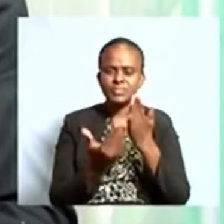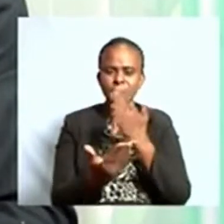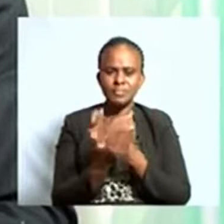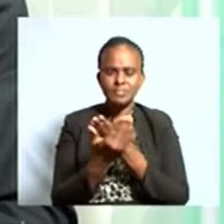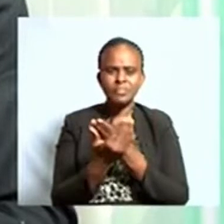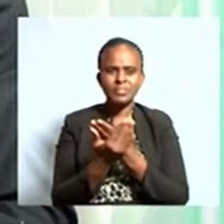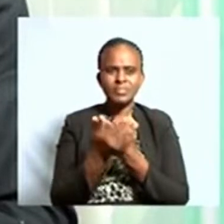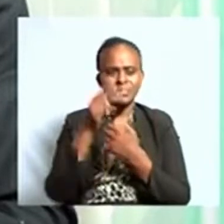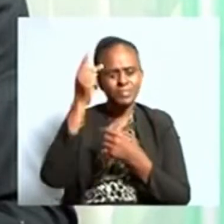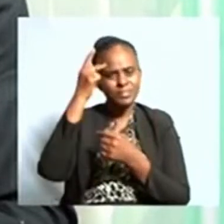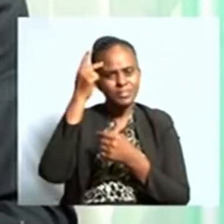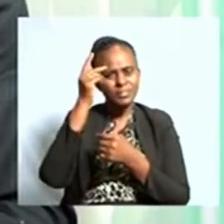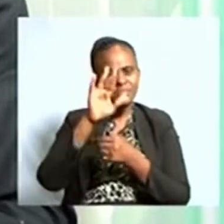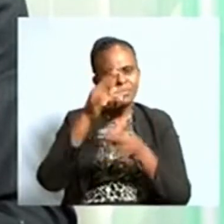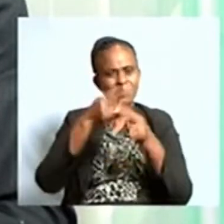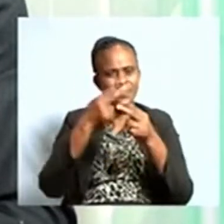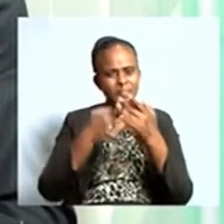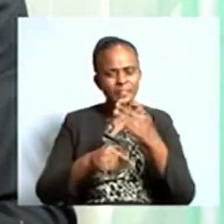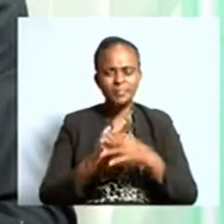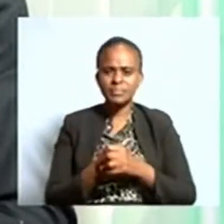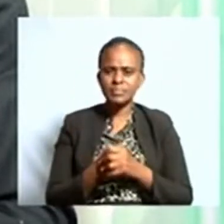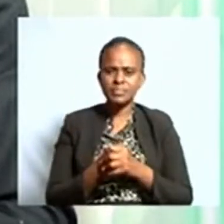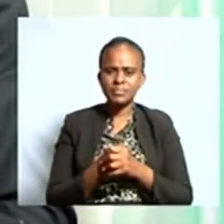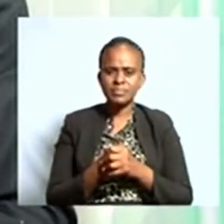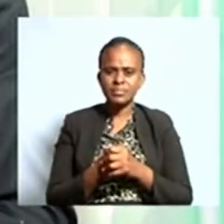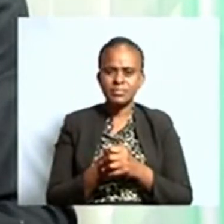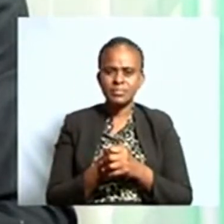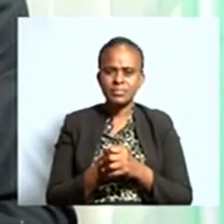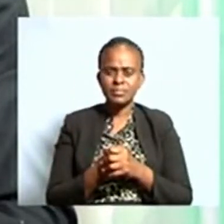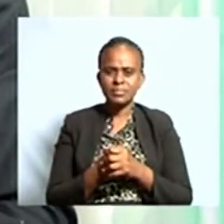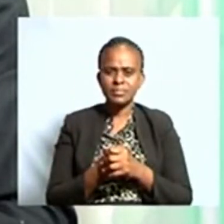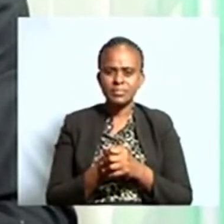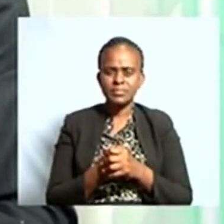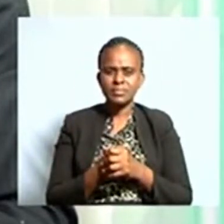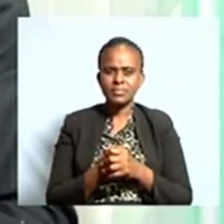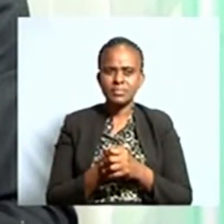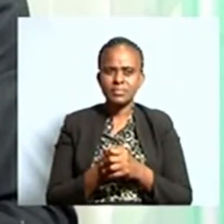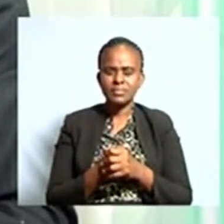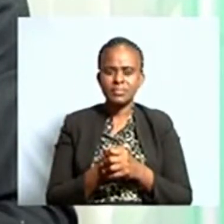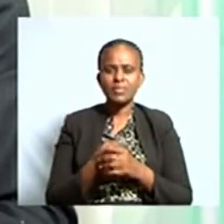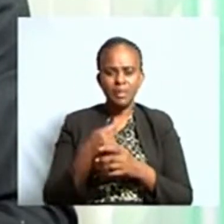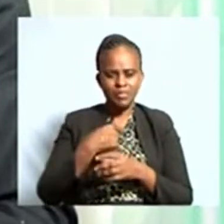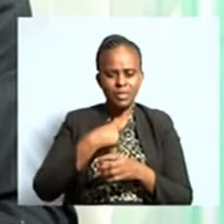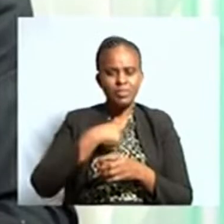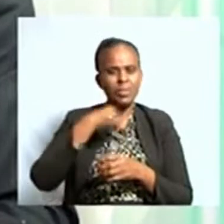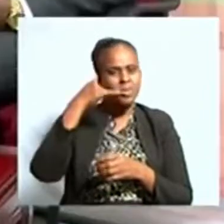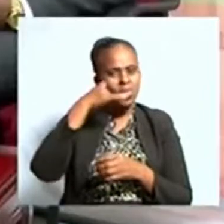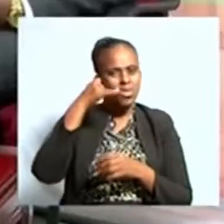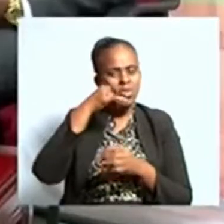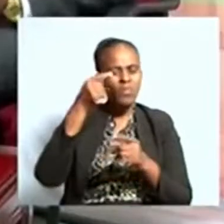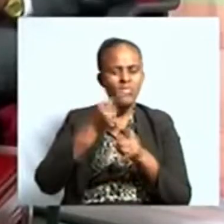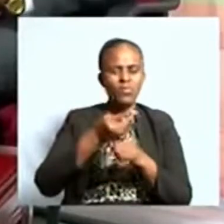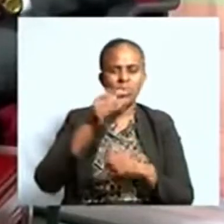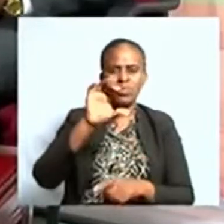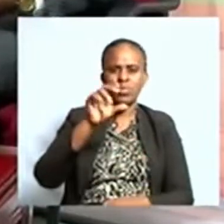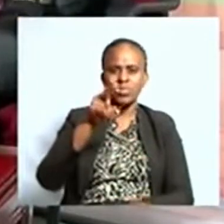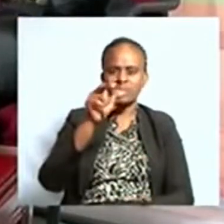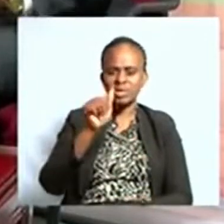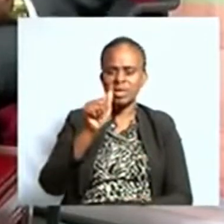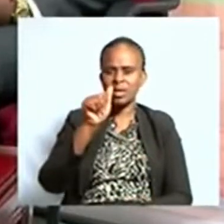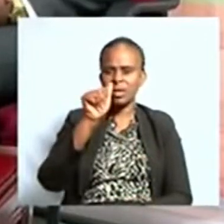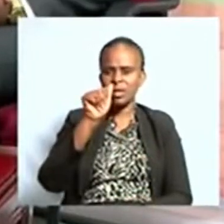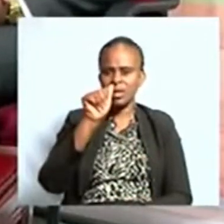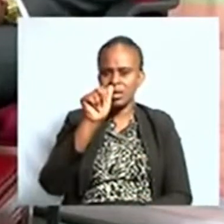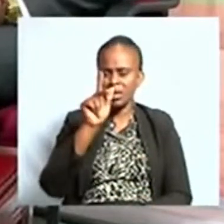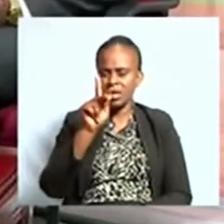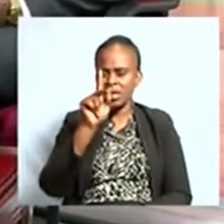Dolby. Good morning, sir. What's your name and where are you calling us from? My name is Mr. Conrad Njovu. I'm calling you from Chakunkula, what? Mr. Ndlovu from Chakunkula. Just be brief